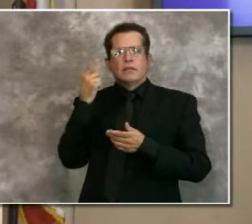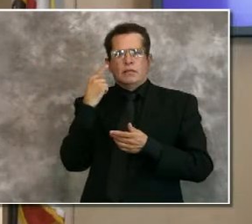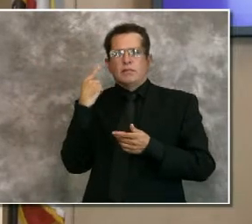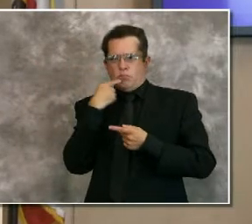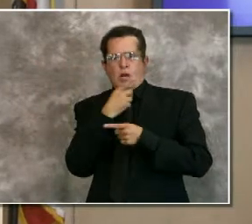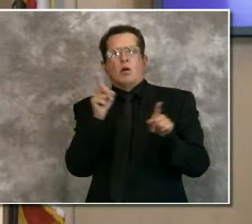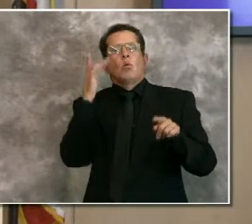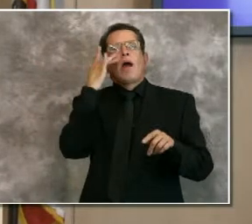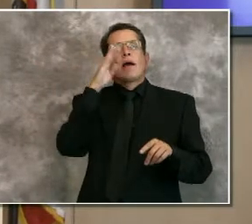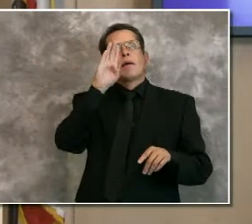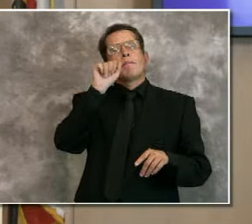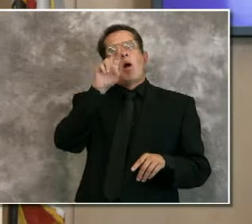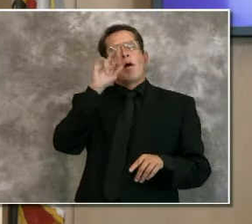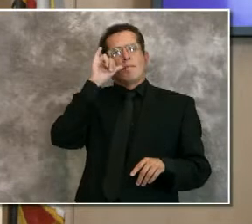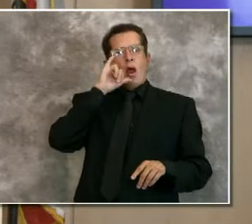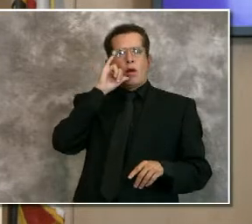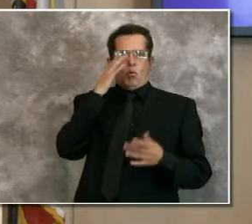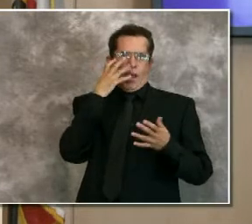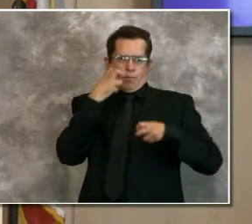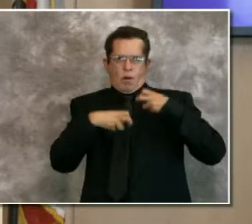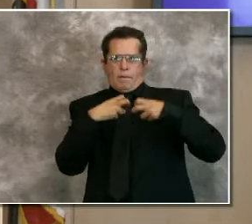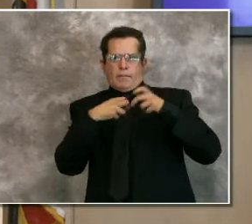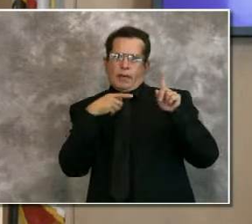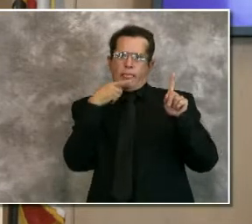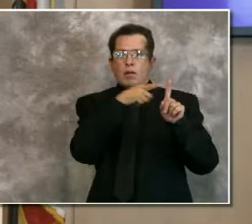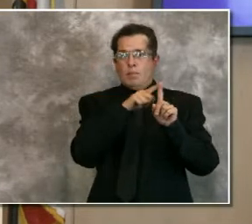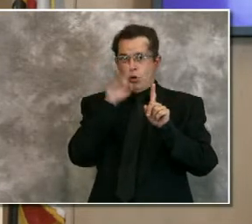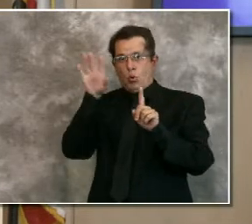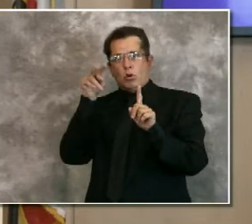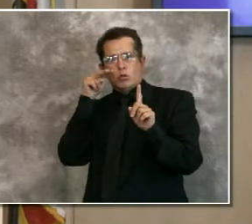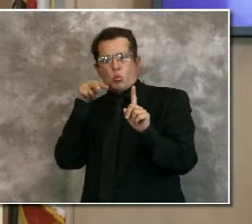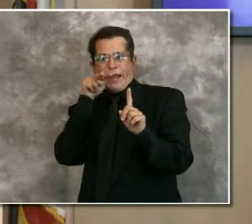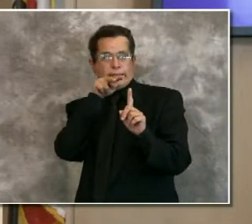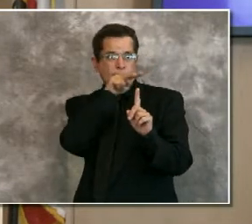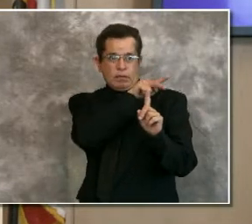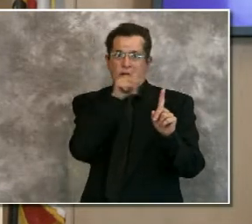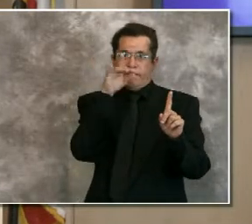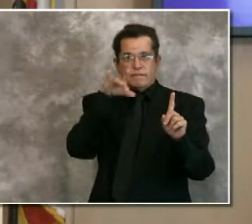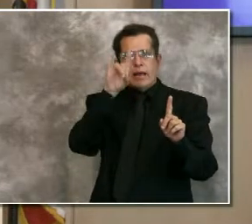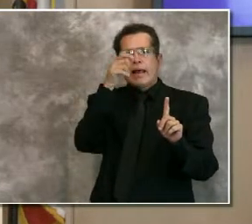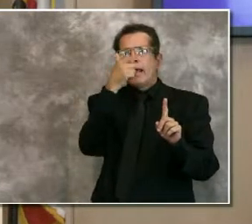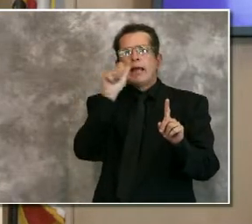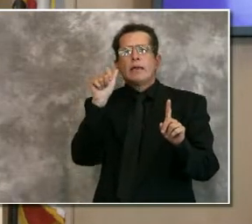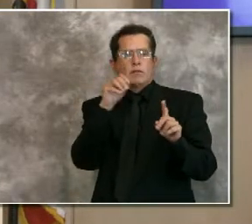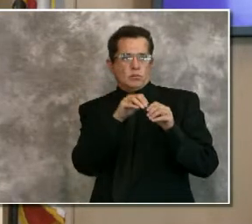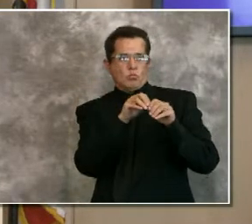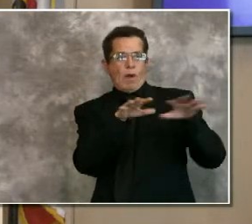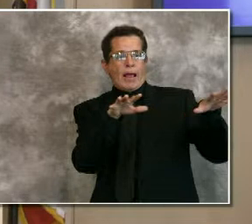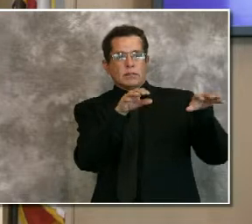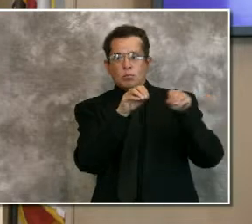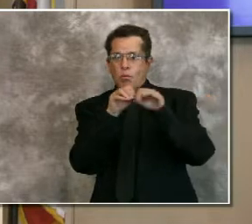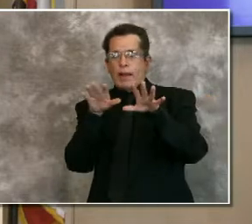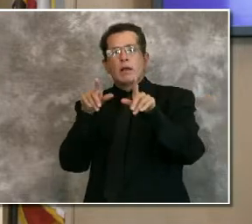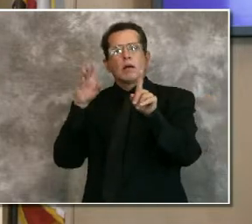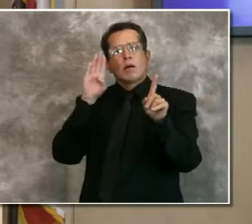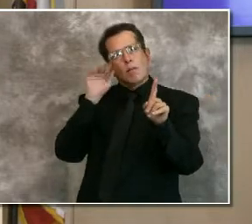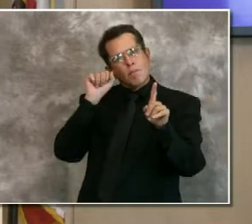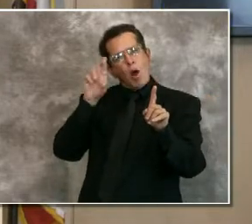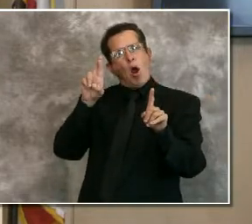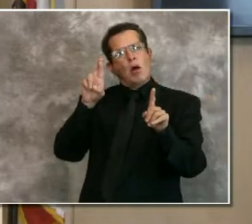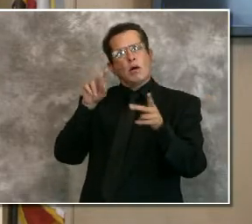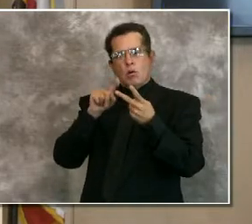are problematic, but in your guys' contact tracing, have you been able to find any outbreaks or hot spots at any county bars, breweries, or